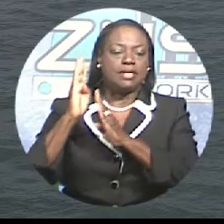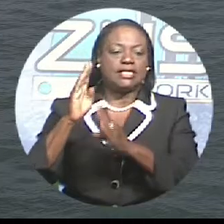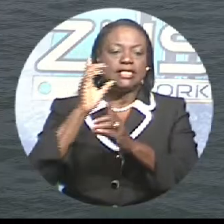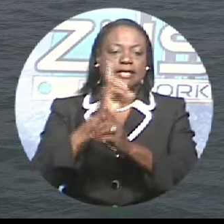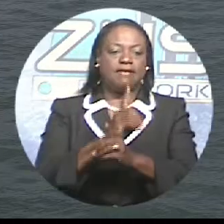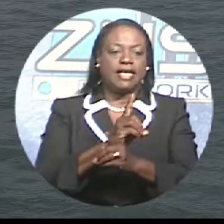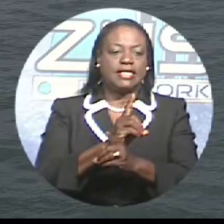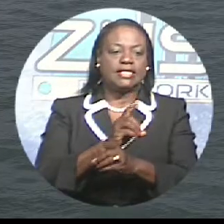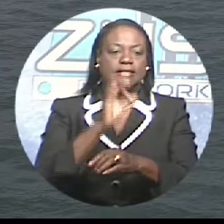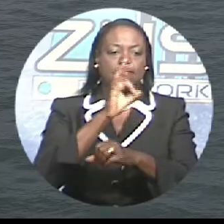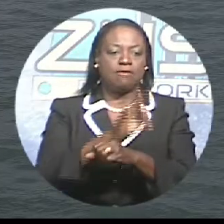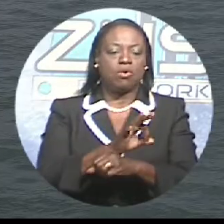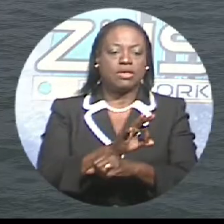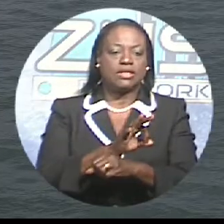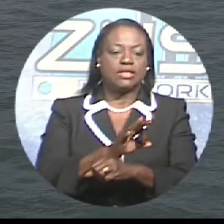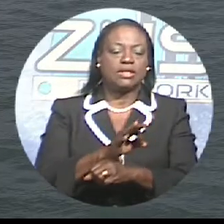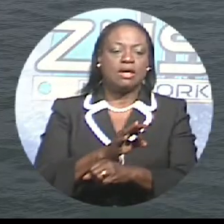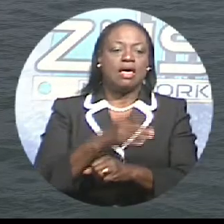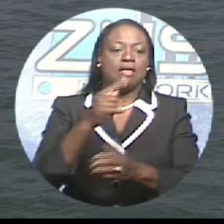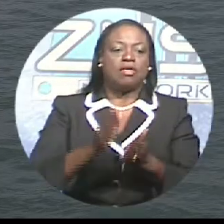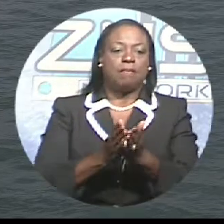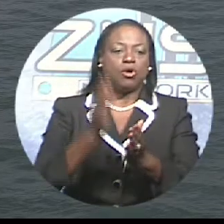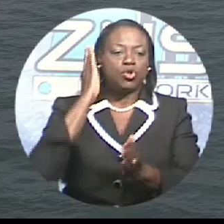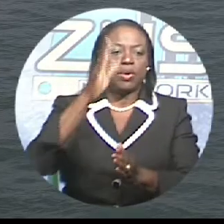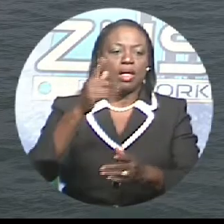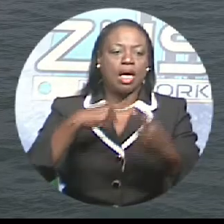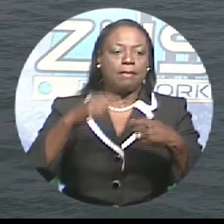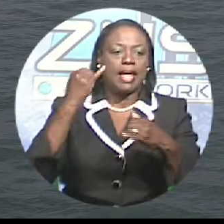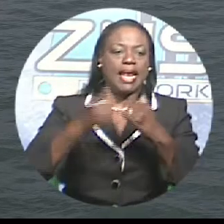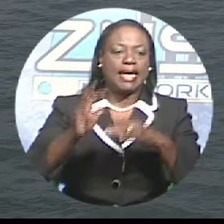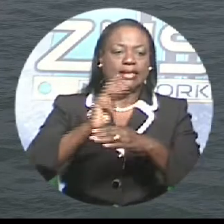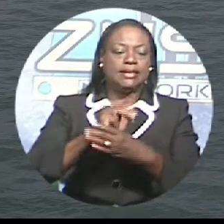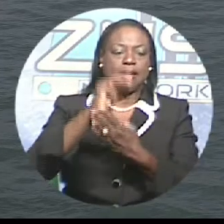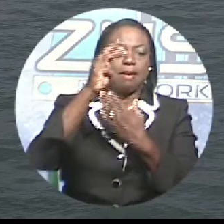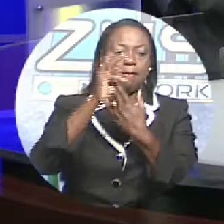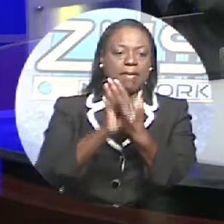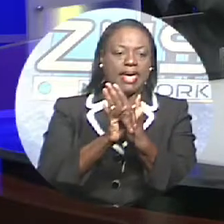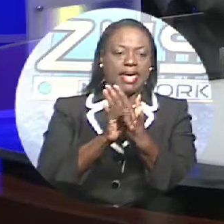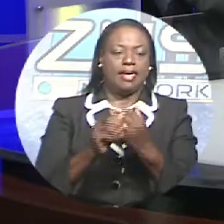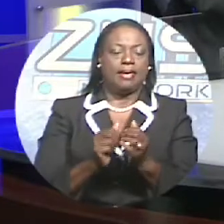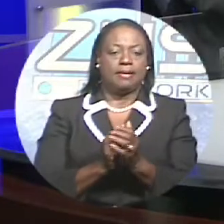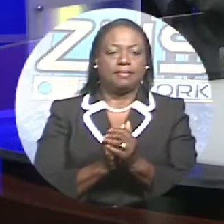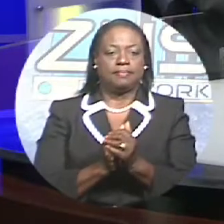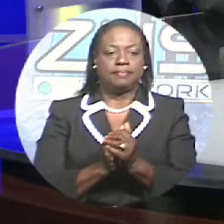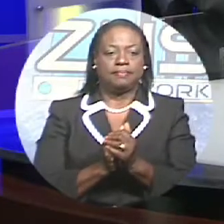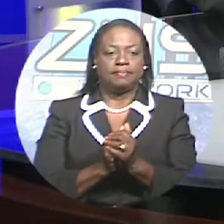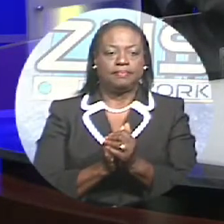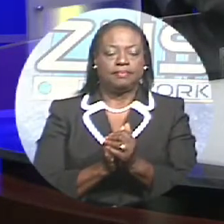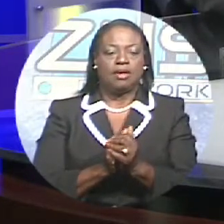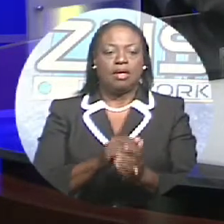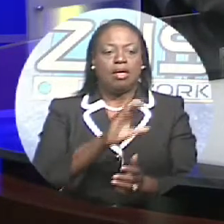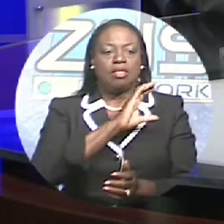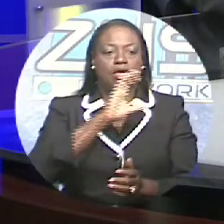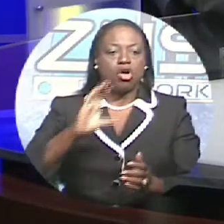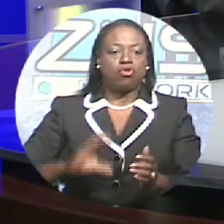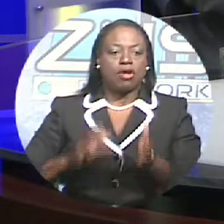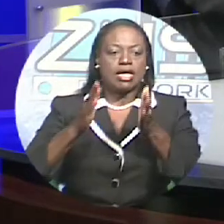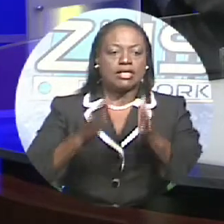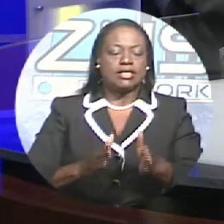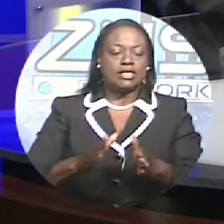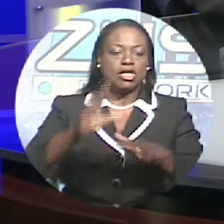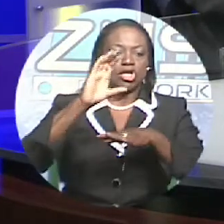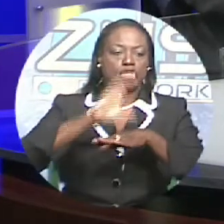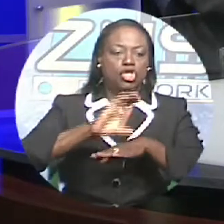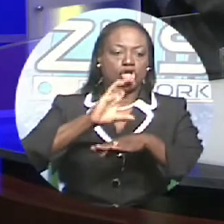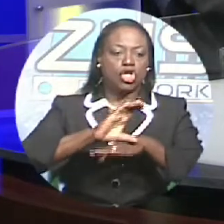Bahamas from Amsterdam by late May. Canino Knowles, ZNS Network News. The Christian Church observed Palm Sunday